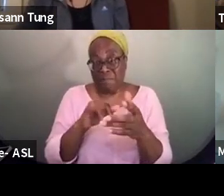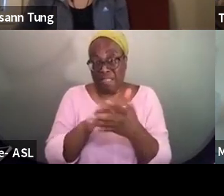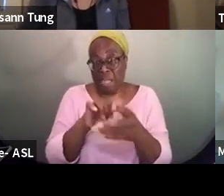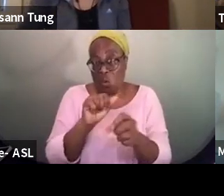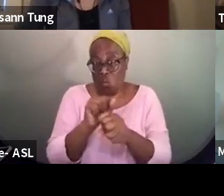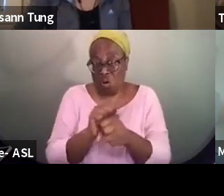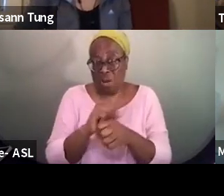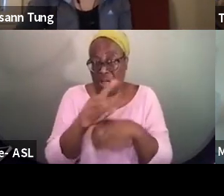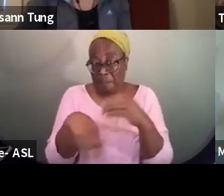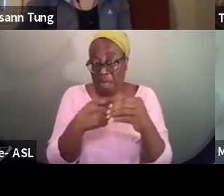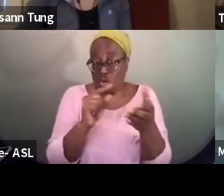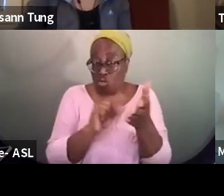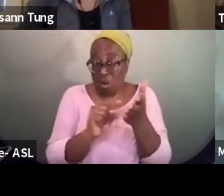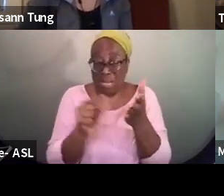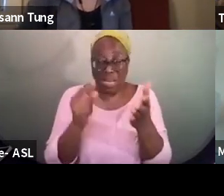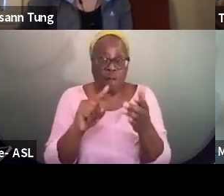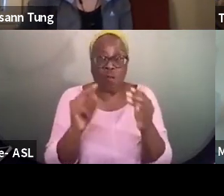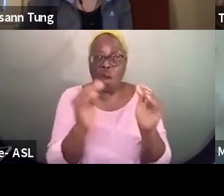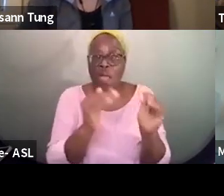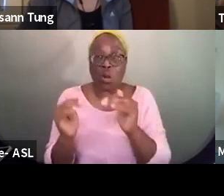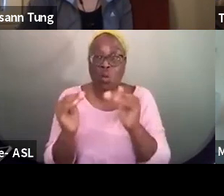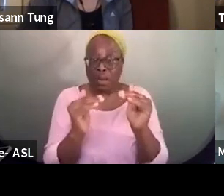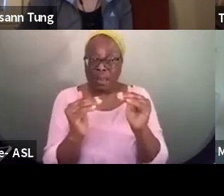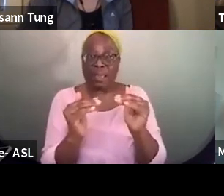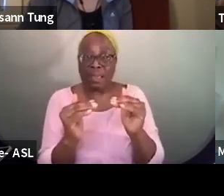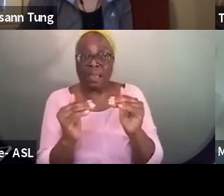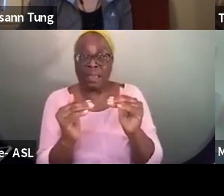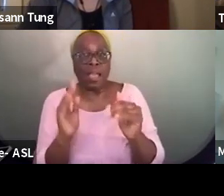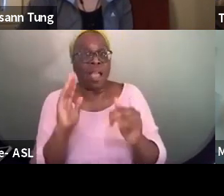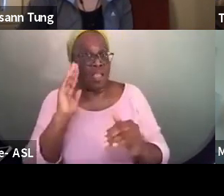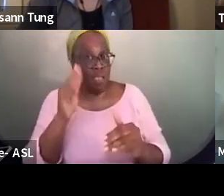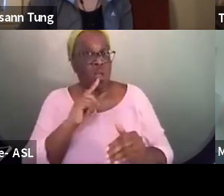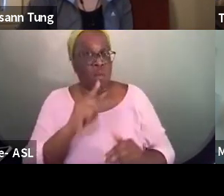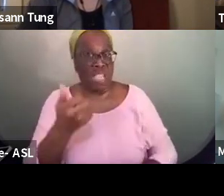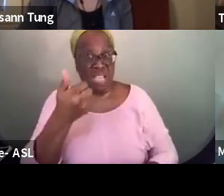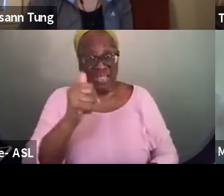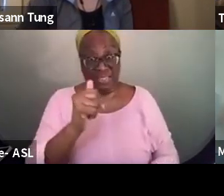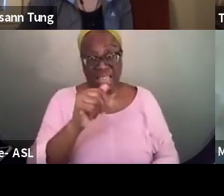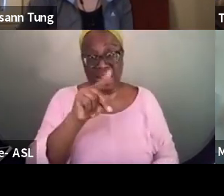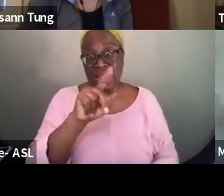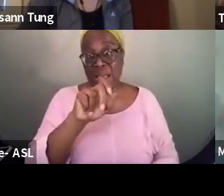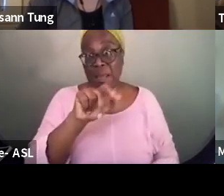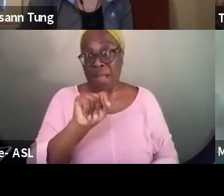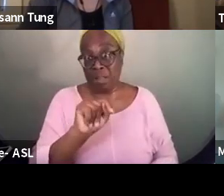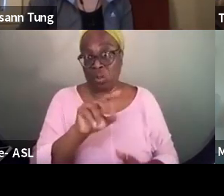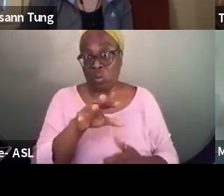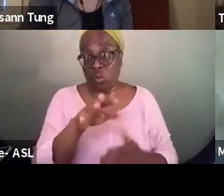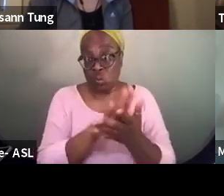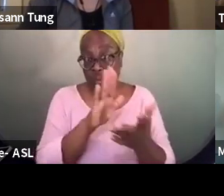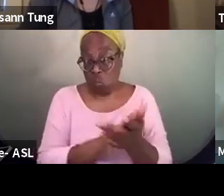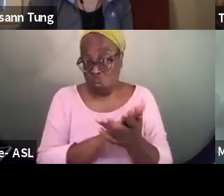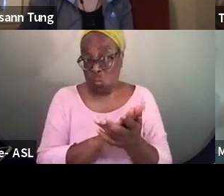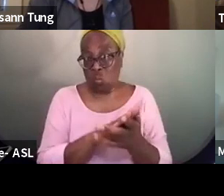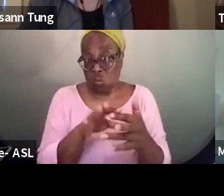around grading for equity. And there will be 10 pilot schools next year chosen to begin to pilot this